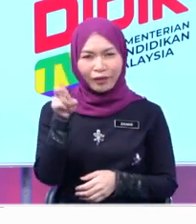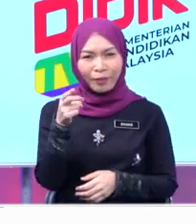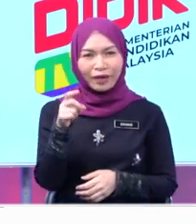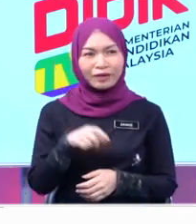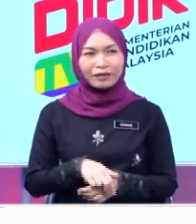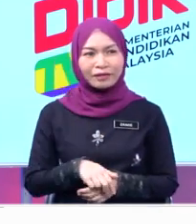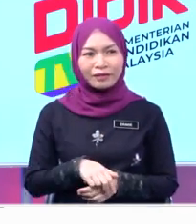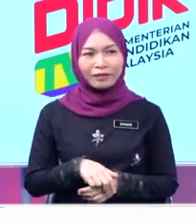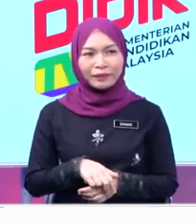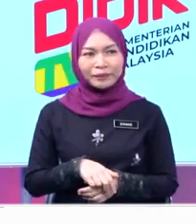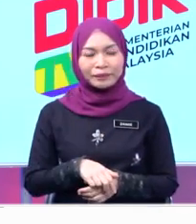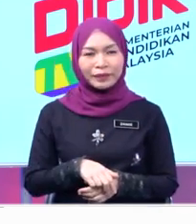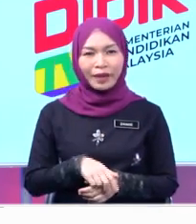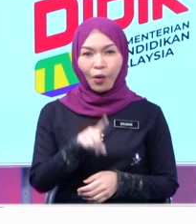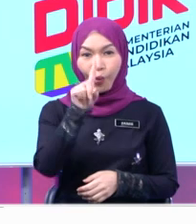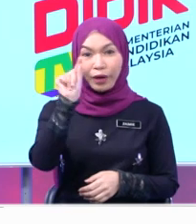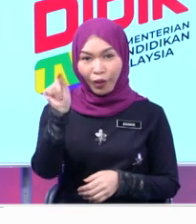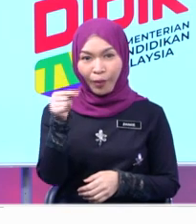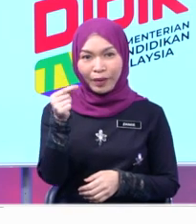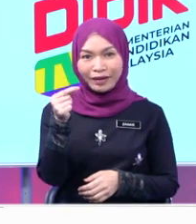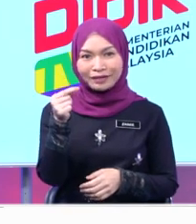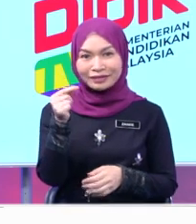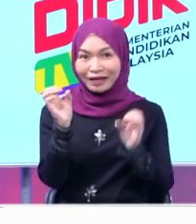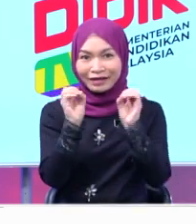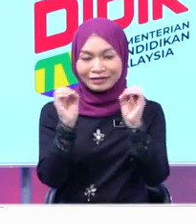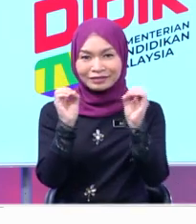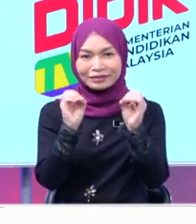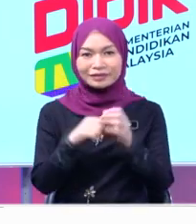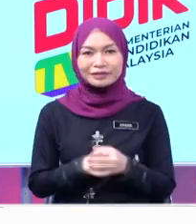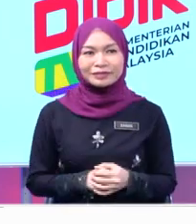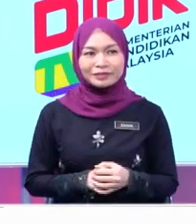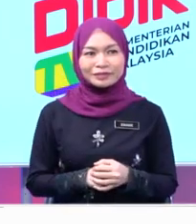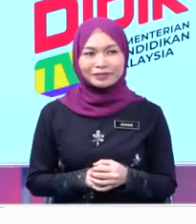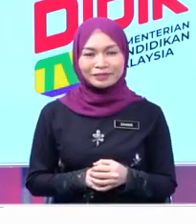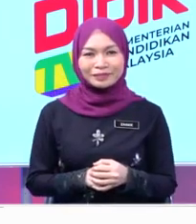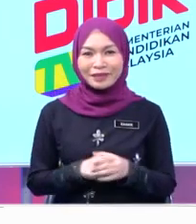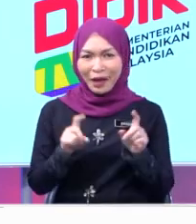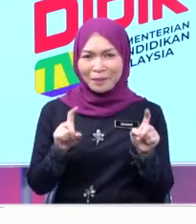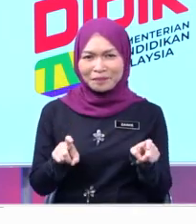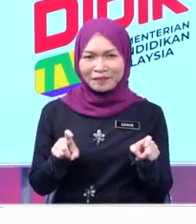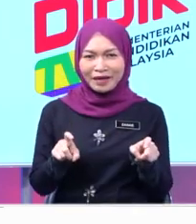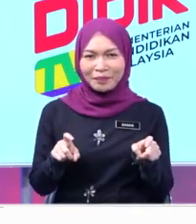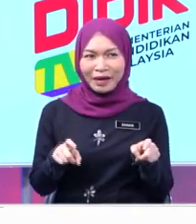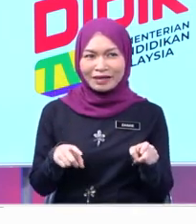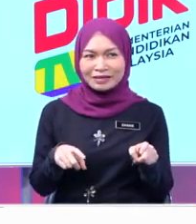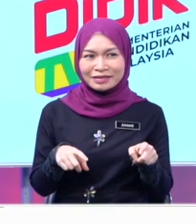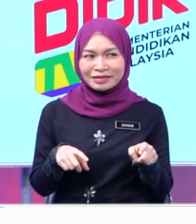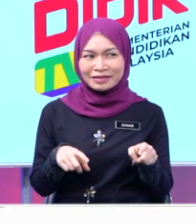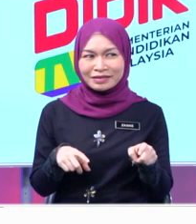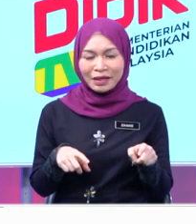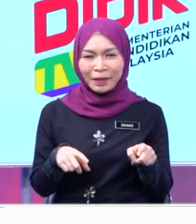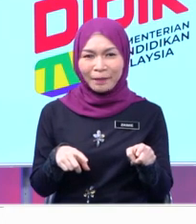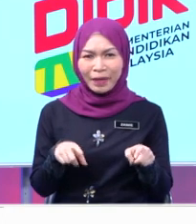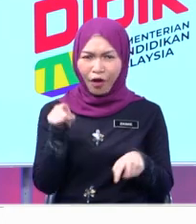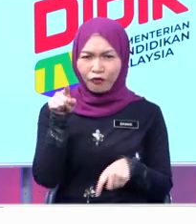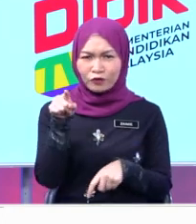example, no, before for, there should be a full stop, teacher. Yes, that's correct. Because- Hang on. Right. Are